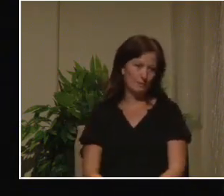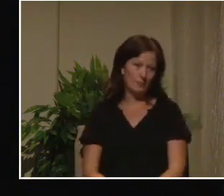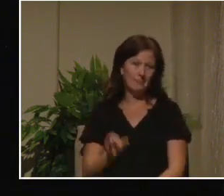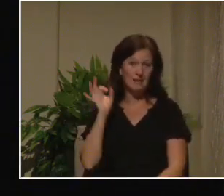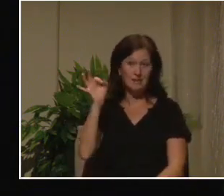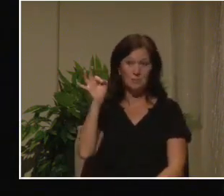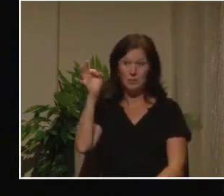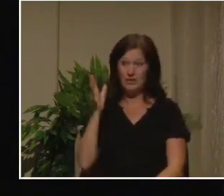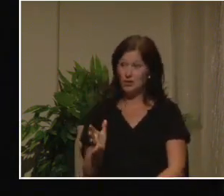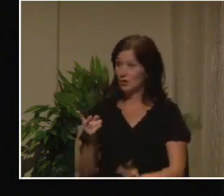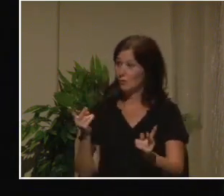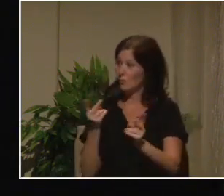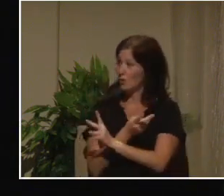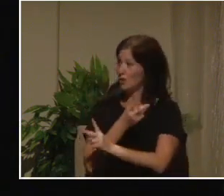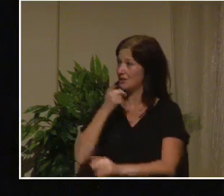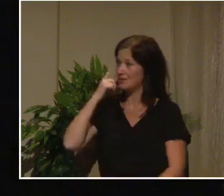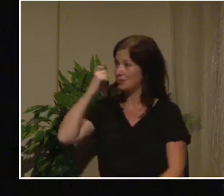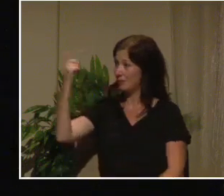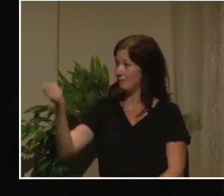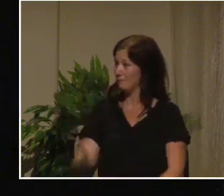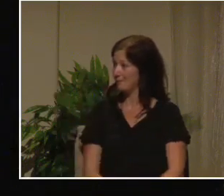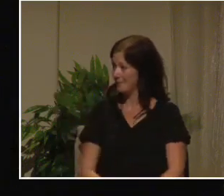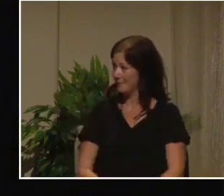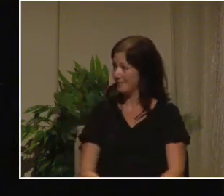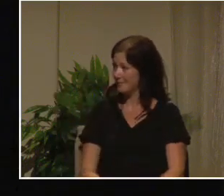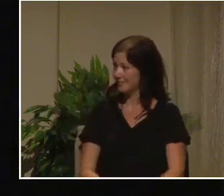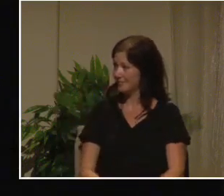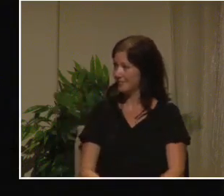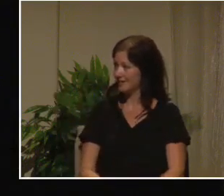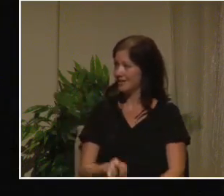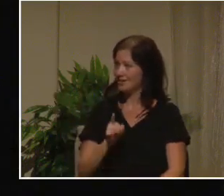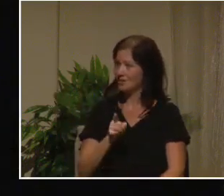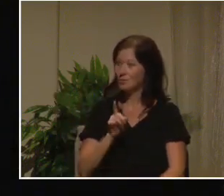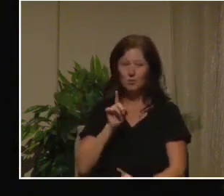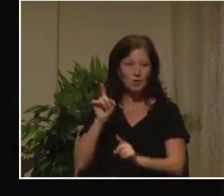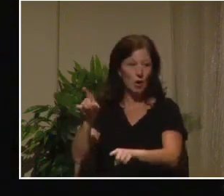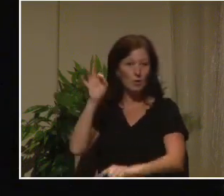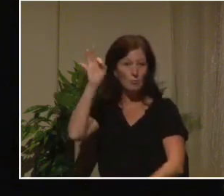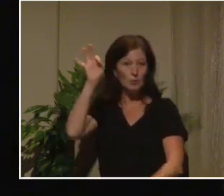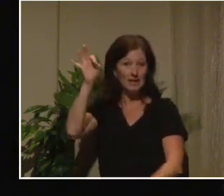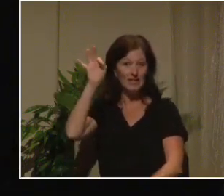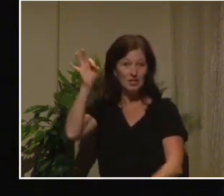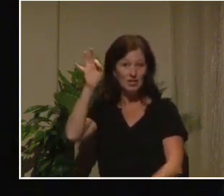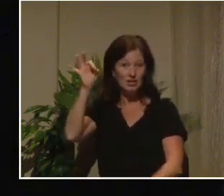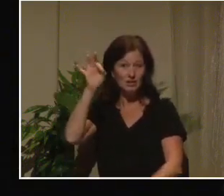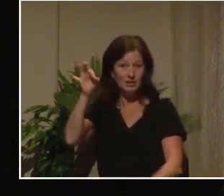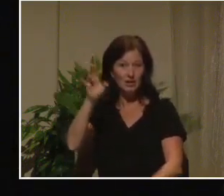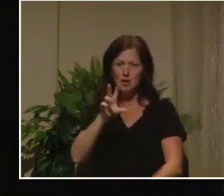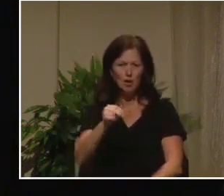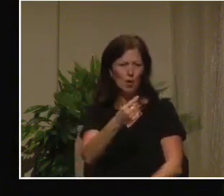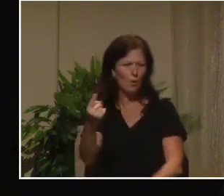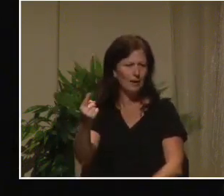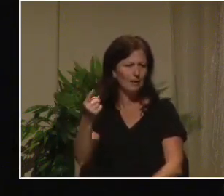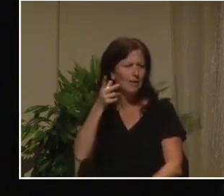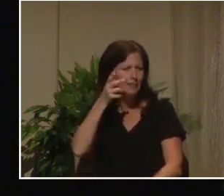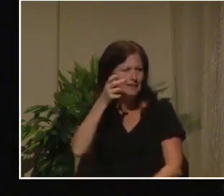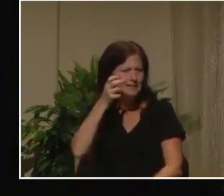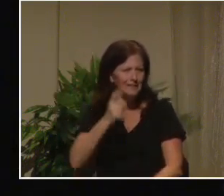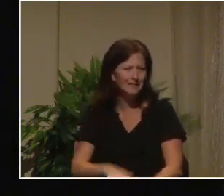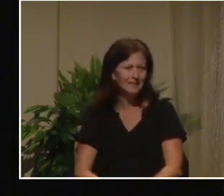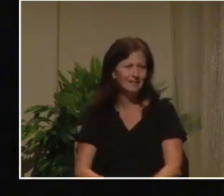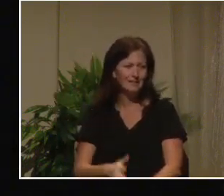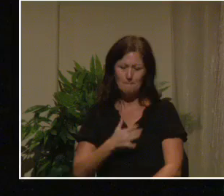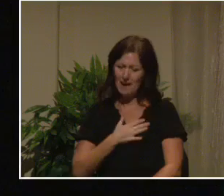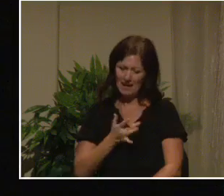worst nightmare. You're going to go and preach, and nobody's going to listen to you. And you're going to preach your heart